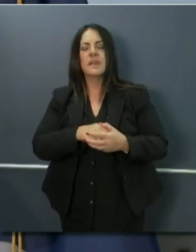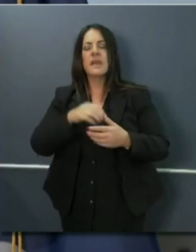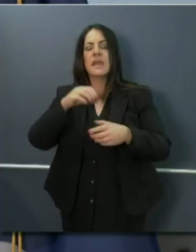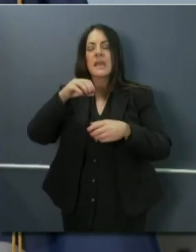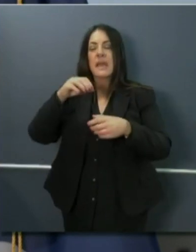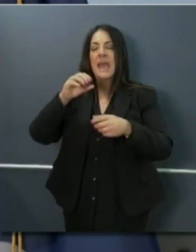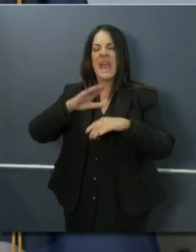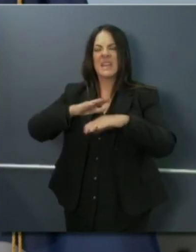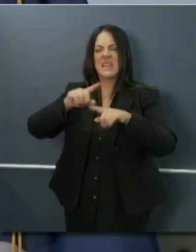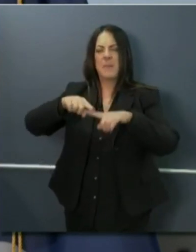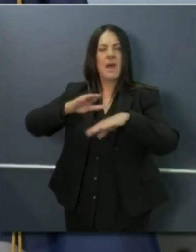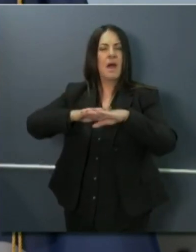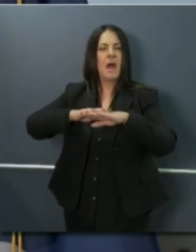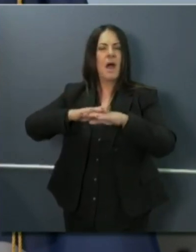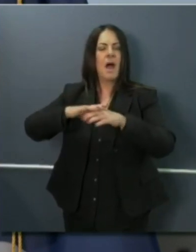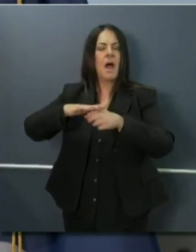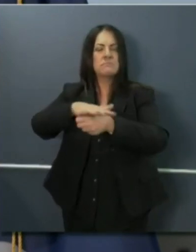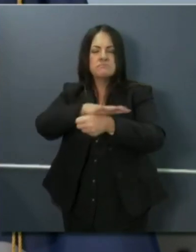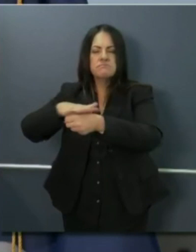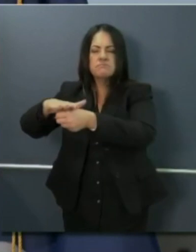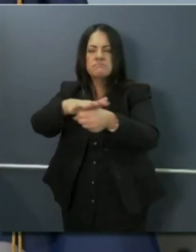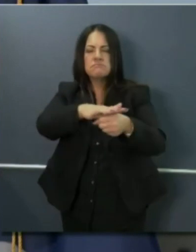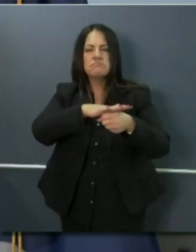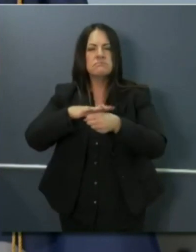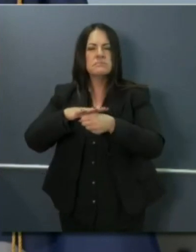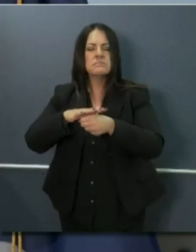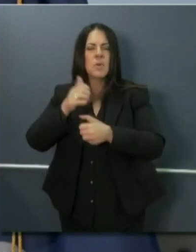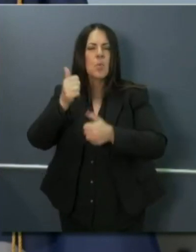it's geographic, it's system by system,